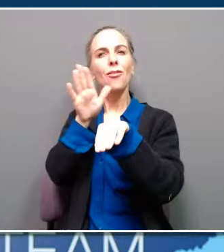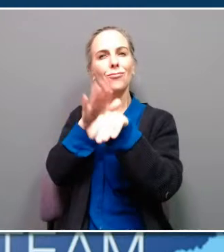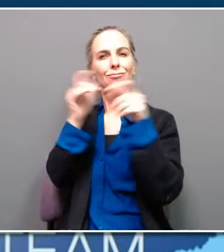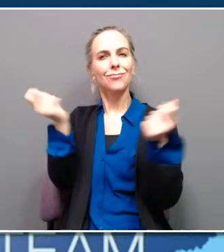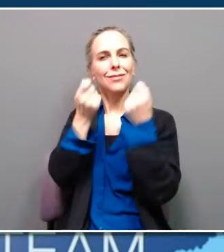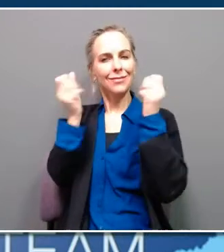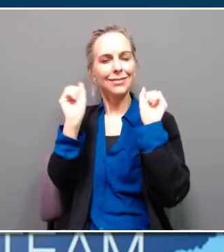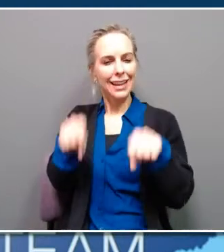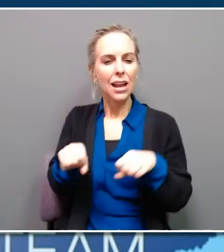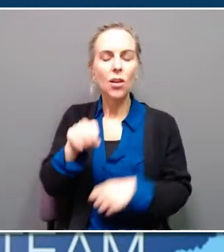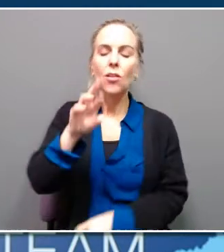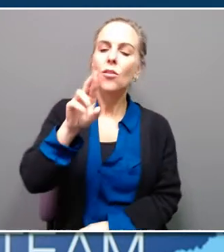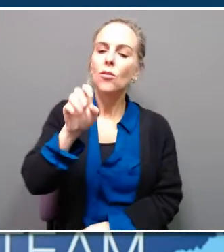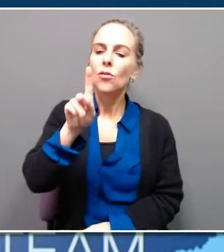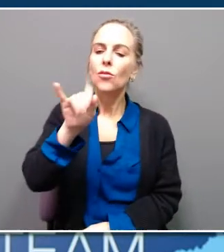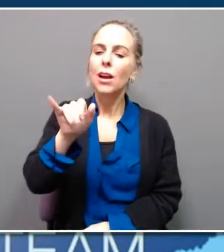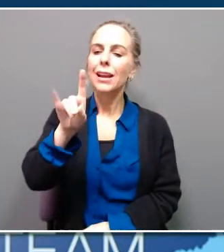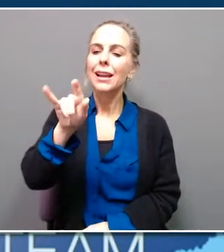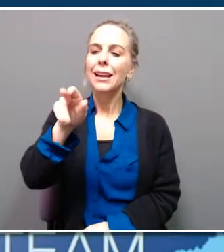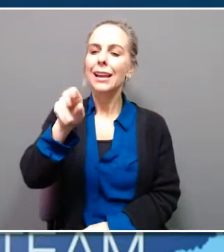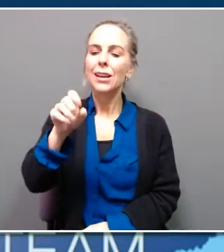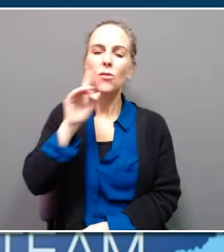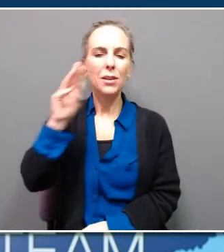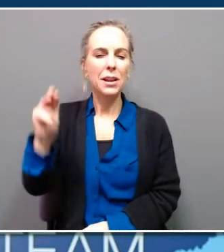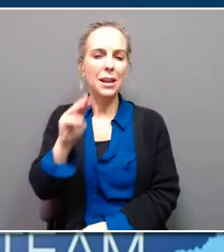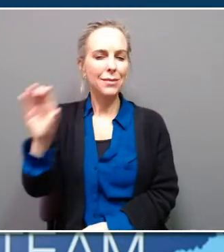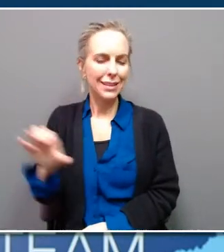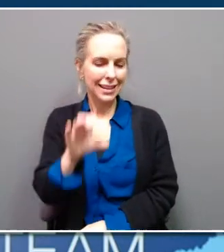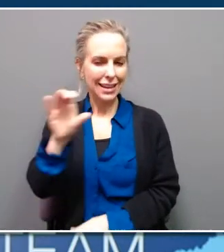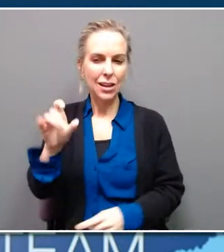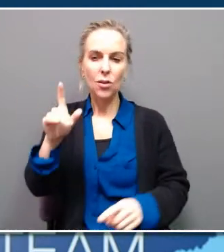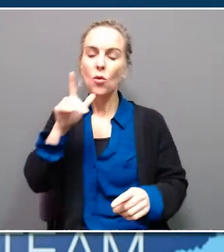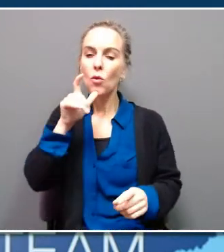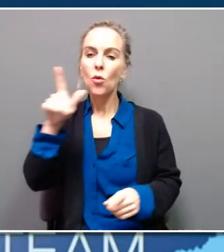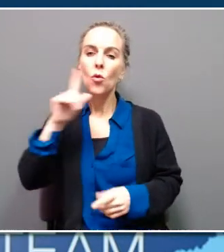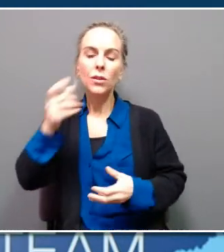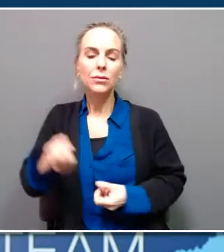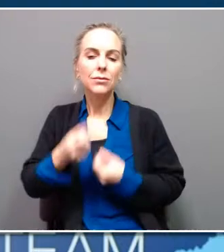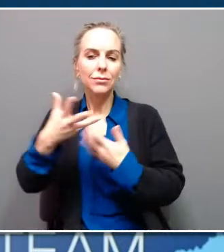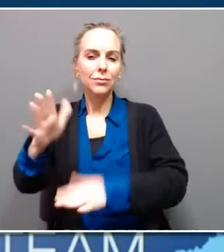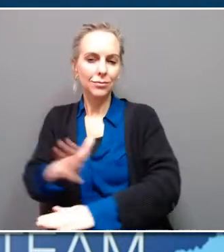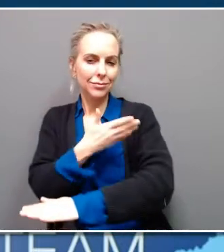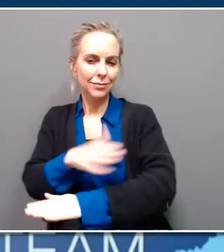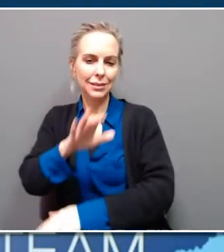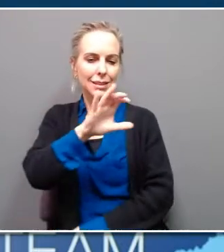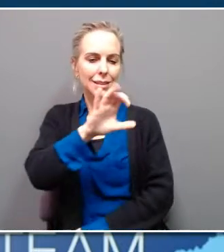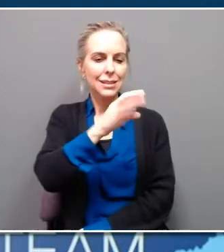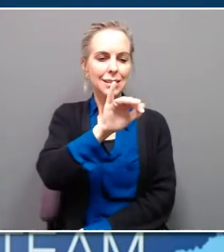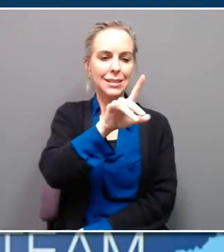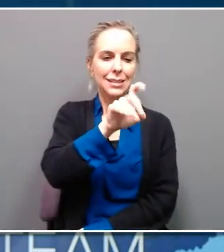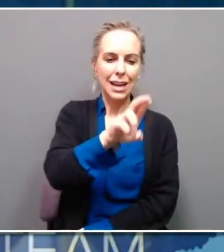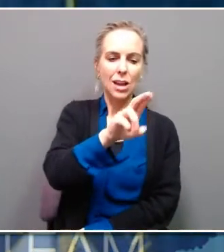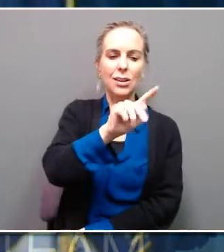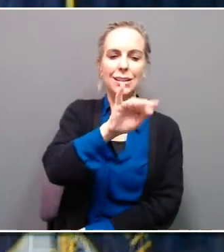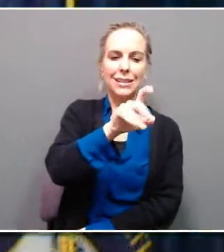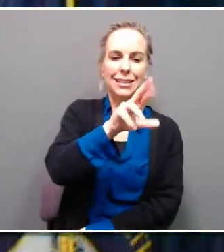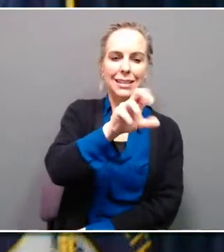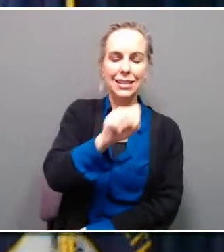over this ceremony, which will feature a musical performance by Tyler Childers and a reading by Kentucky Poet Laureate Silas